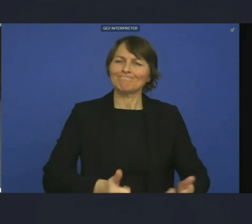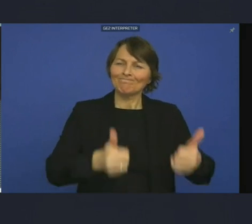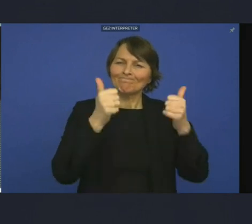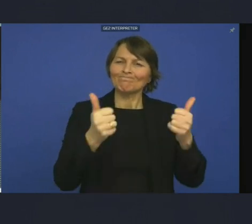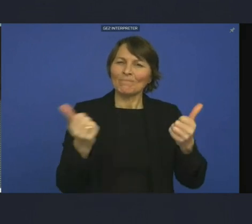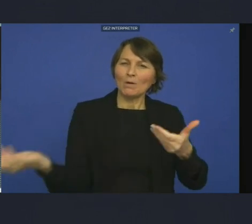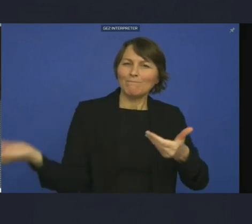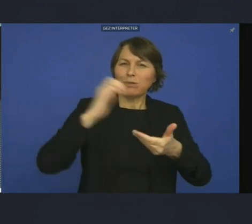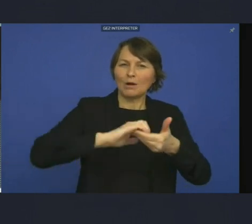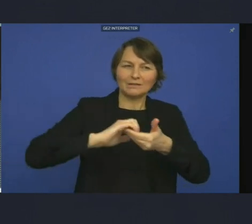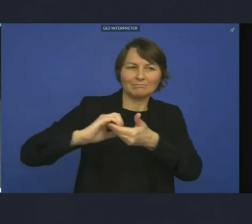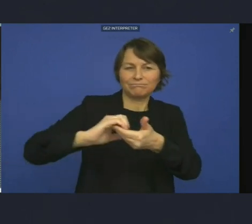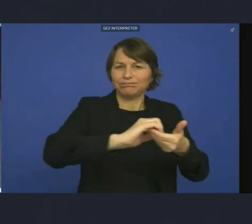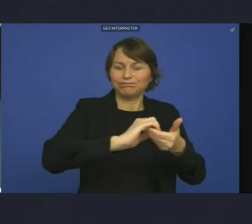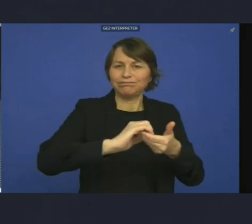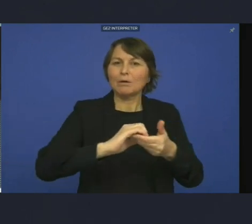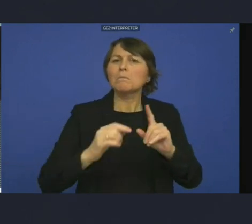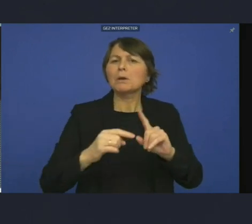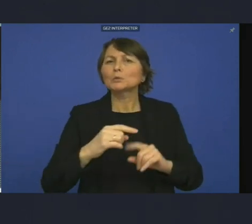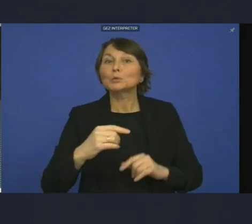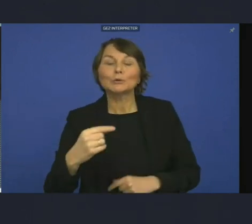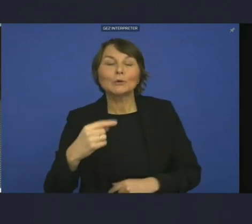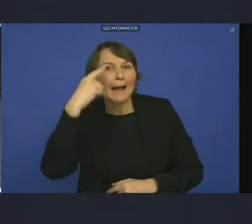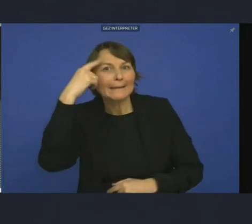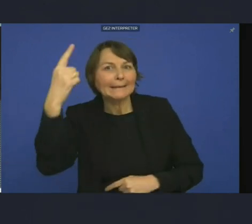have new ideas in terms of projects.